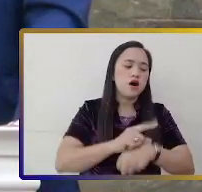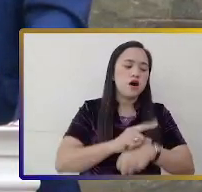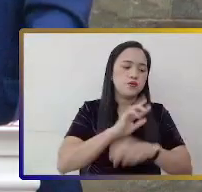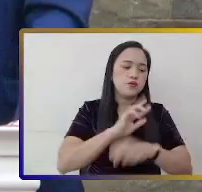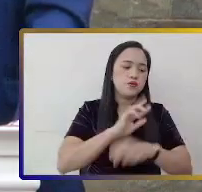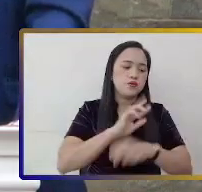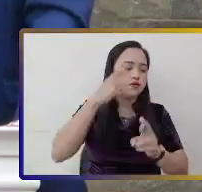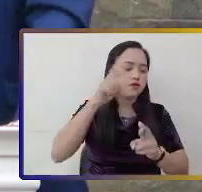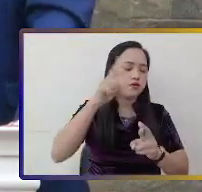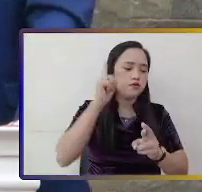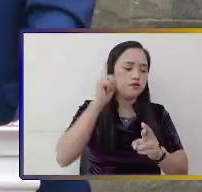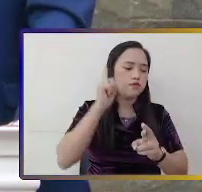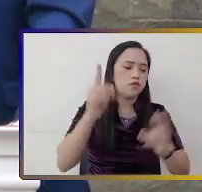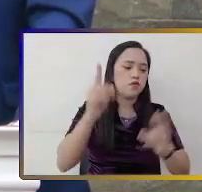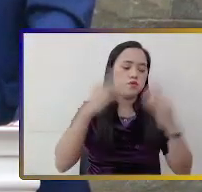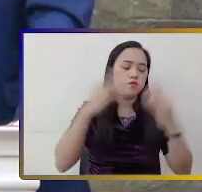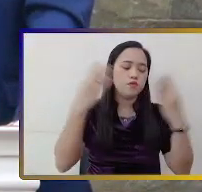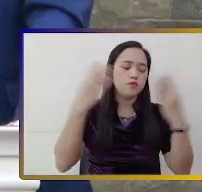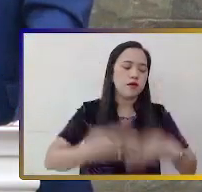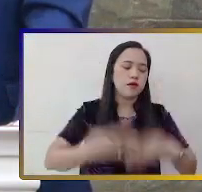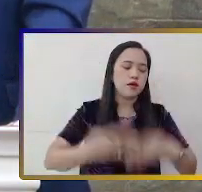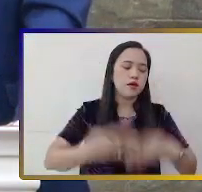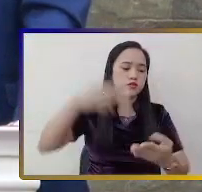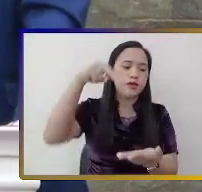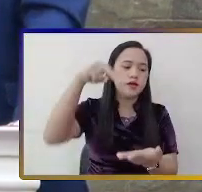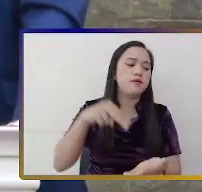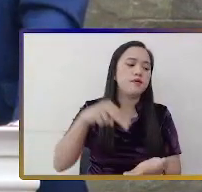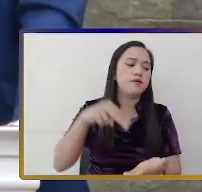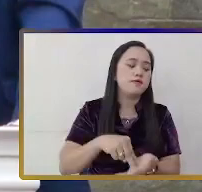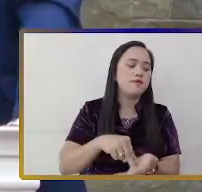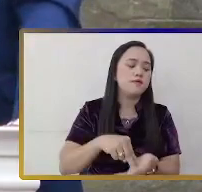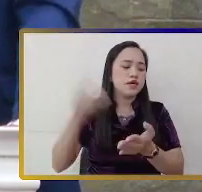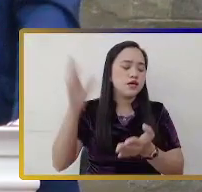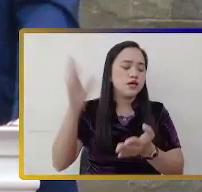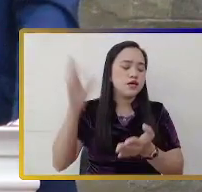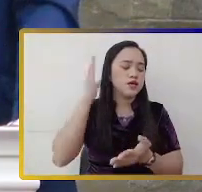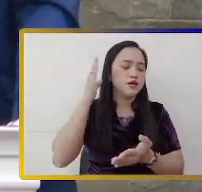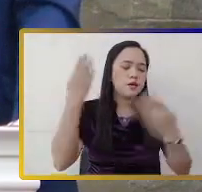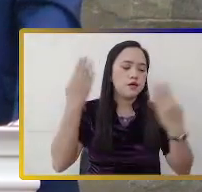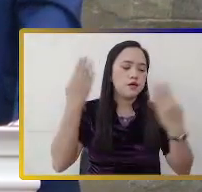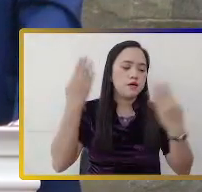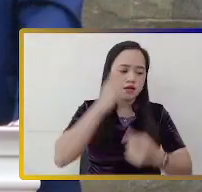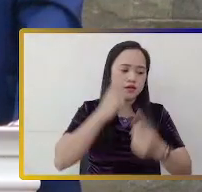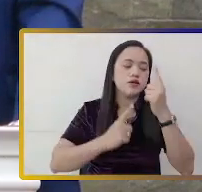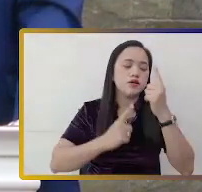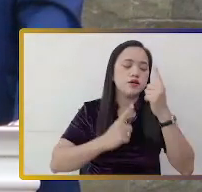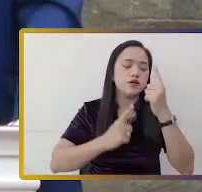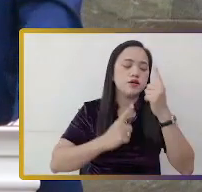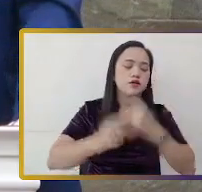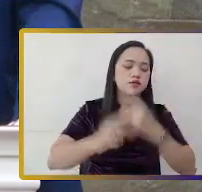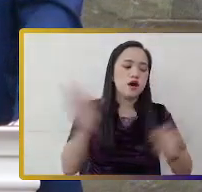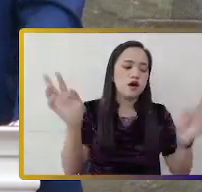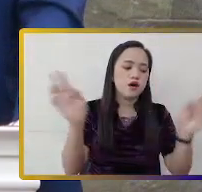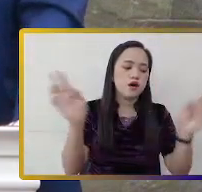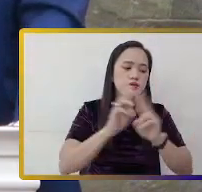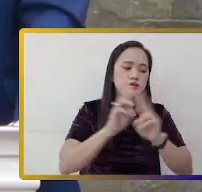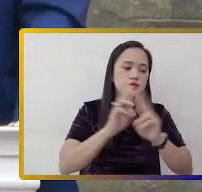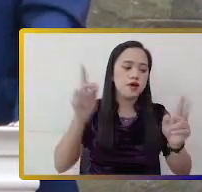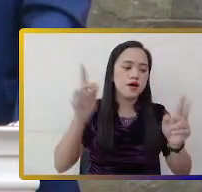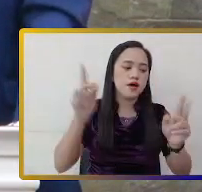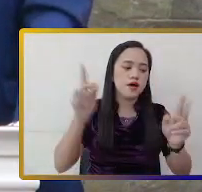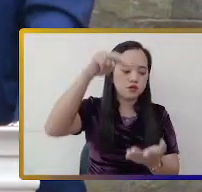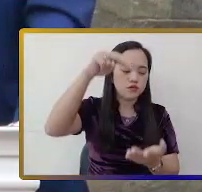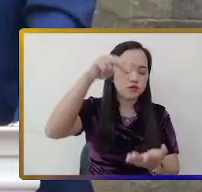you ready for one more battle stand? Hear the battle cry, are you